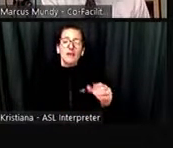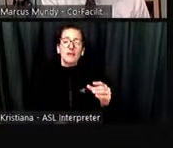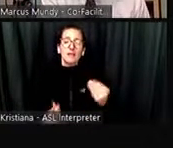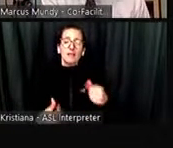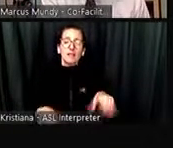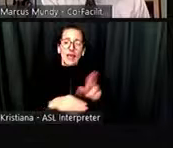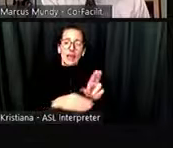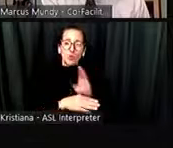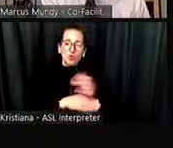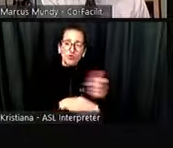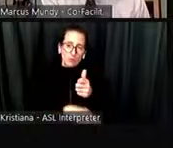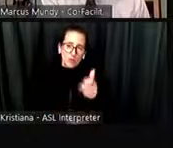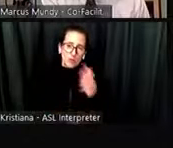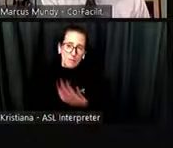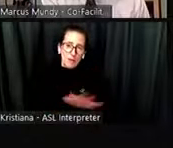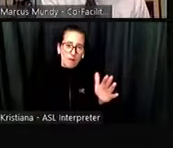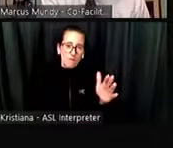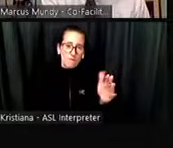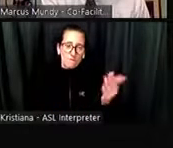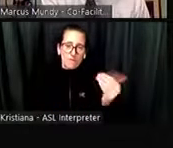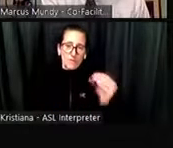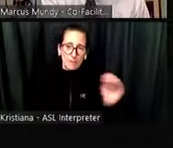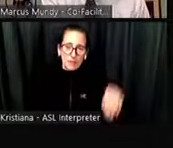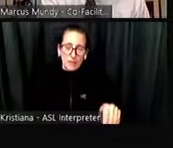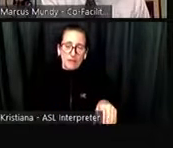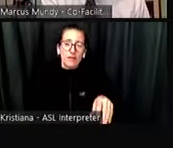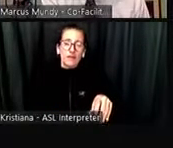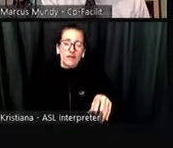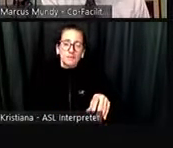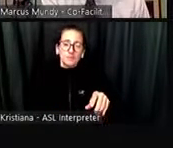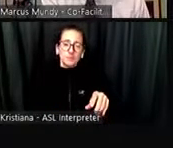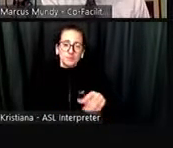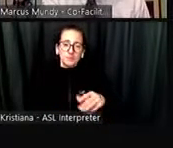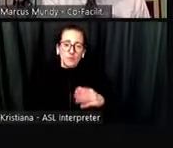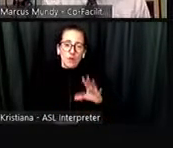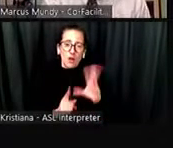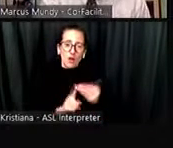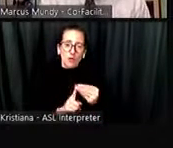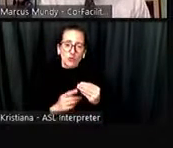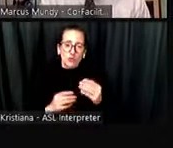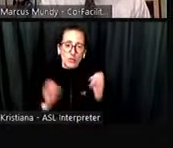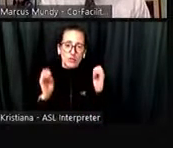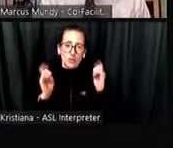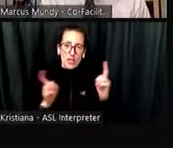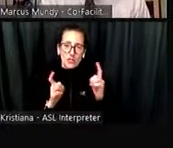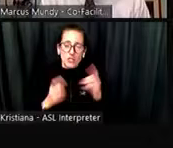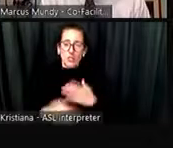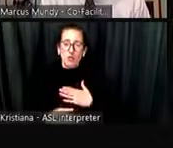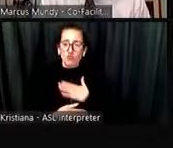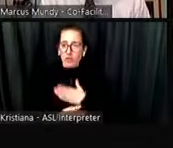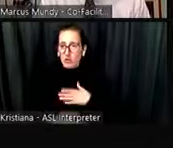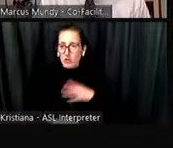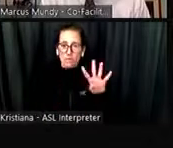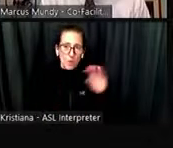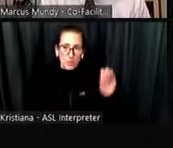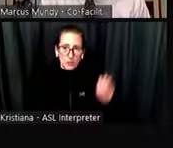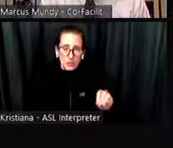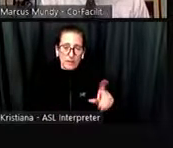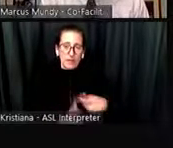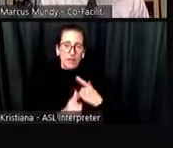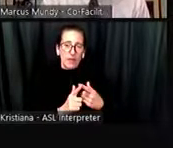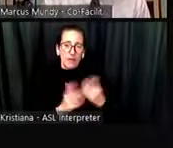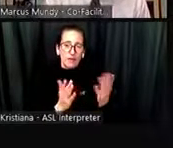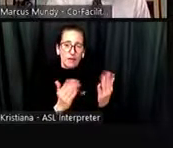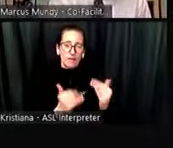human services, 17%. Cultural, education and recreation, 4%. And non-departmental is basically close